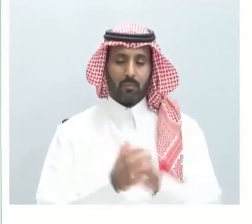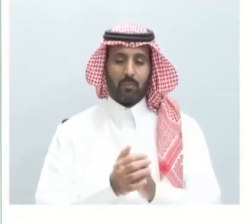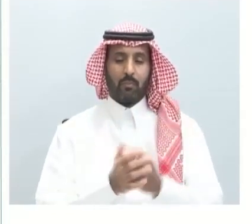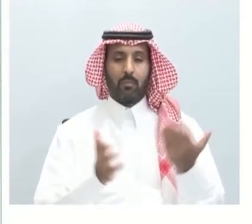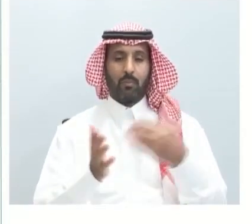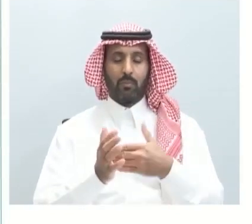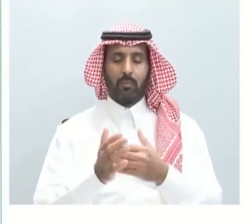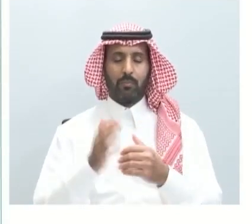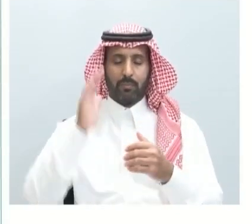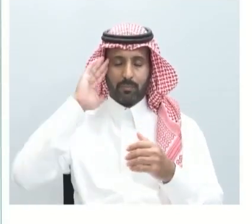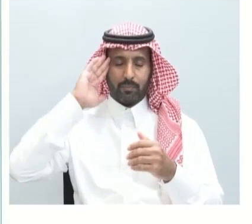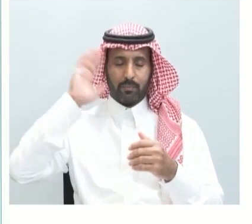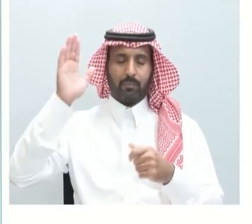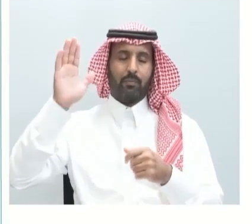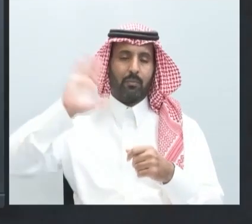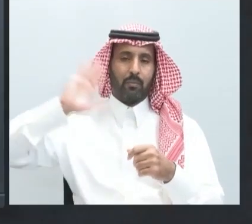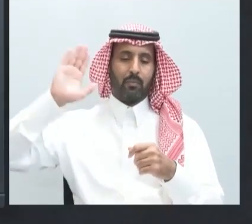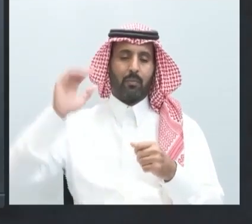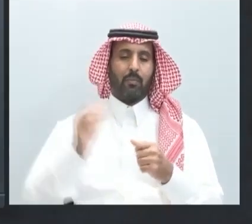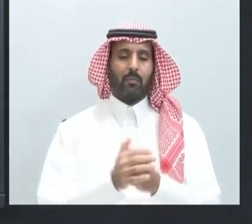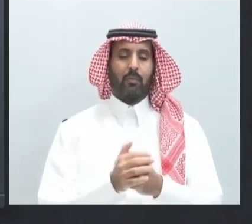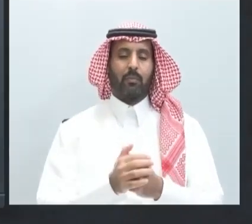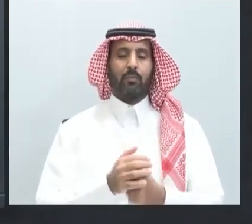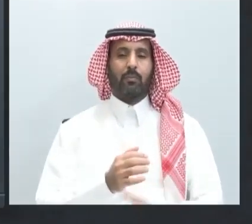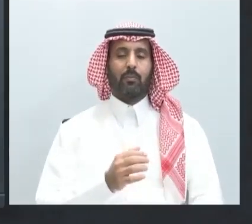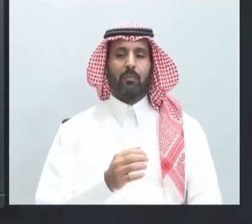2, 3, and 4. And with that, we reach the end of this lesson. See you